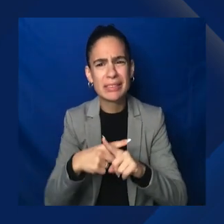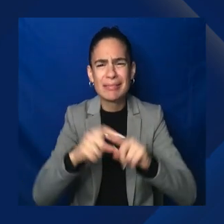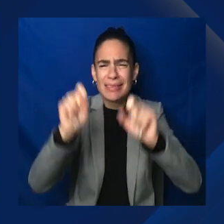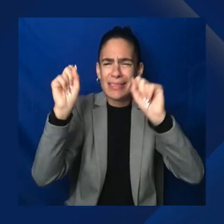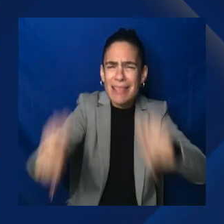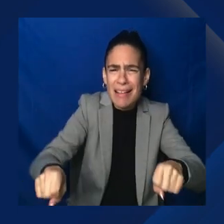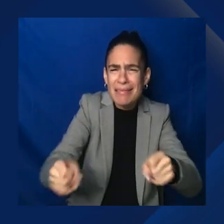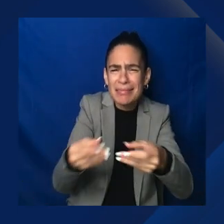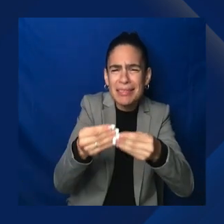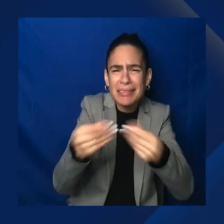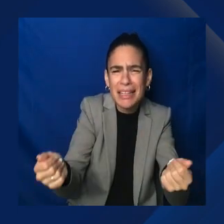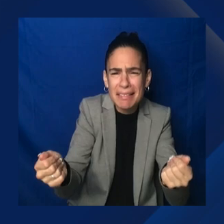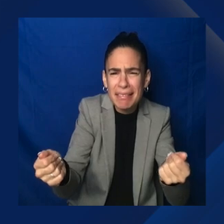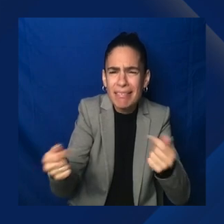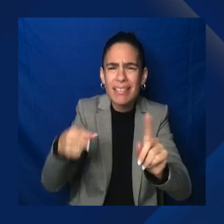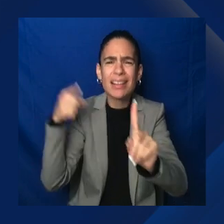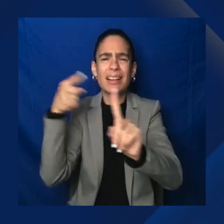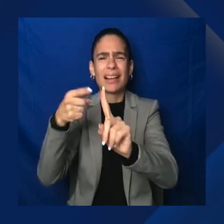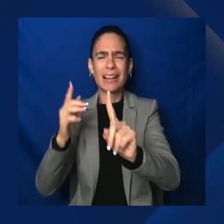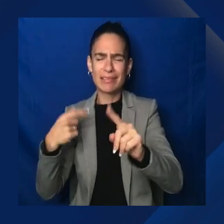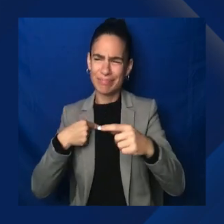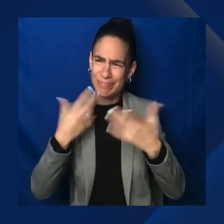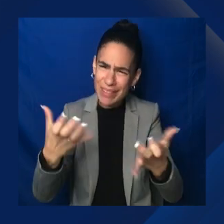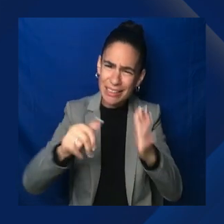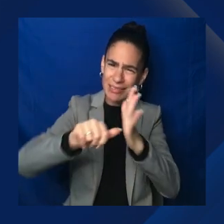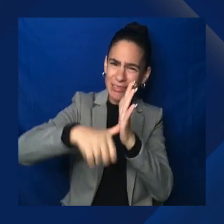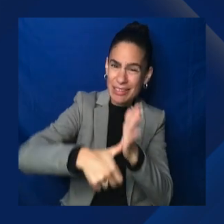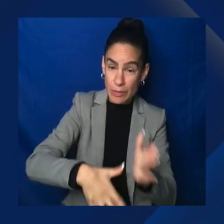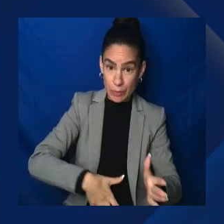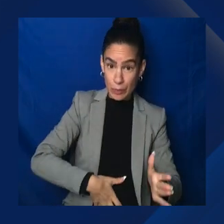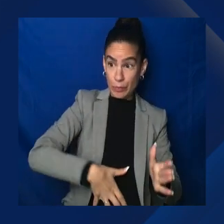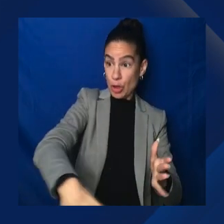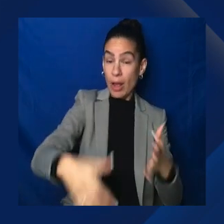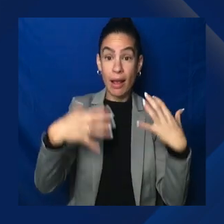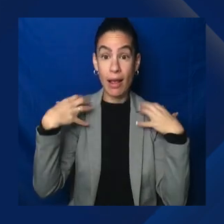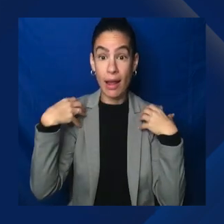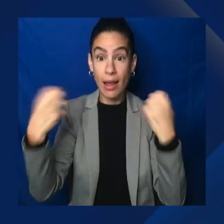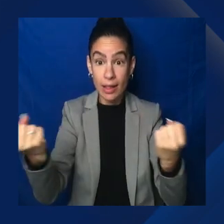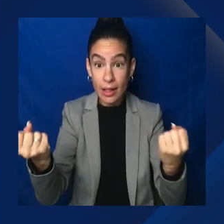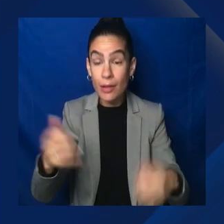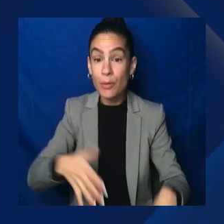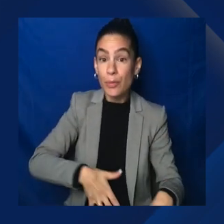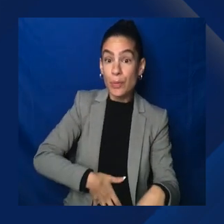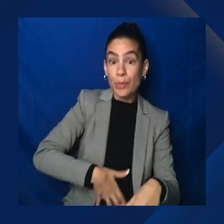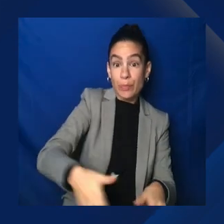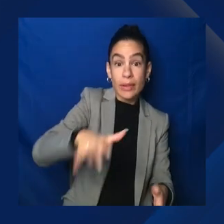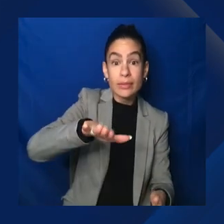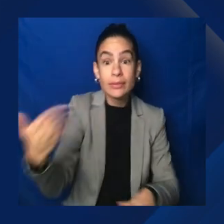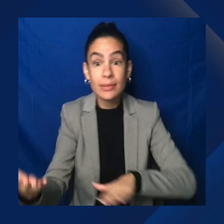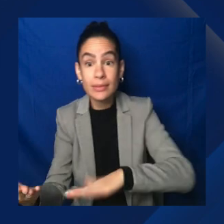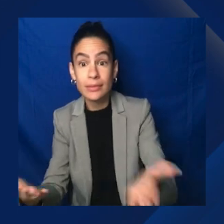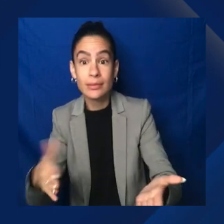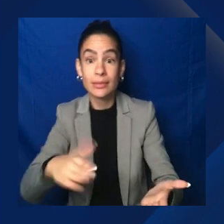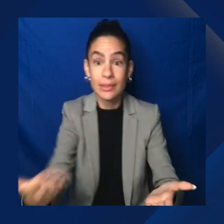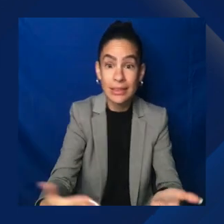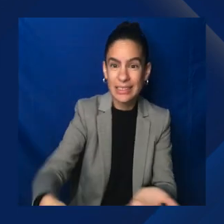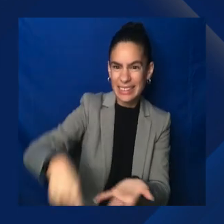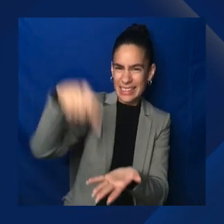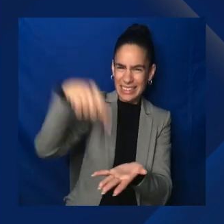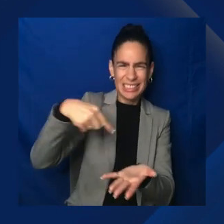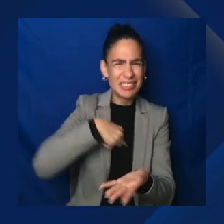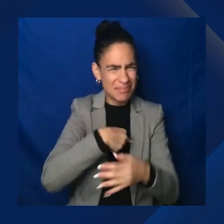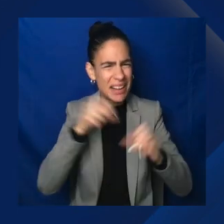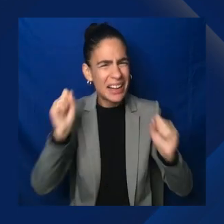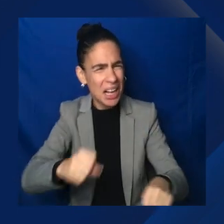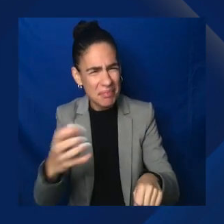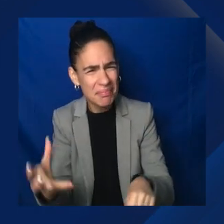stipulate about maternal health and America's maternal mortality ratios. This is a battle. This is a fight that we can win. We already have the